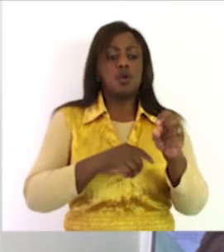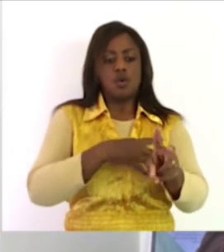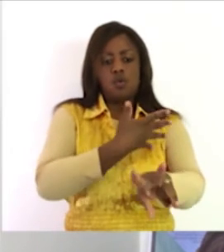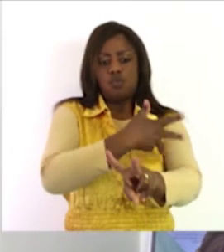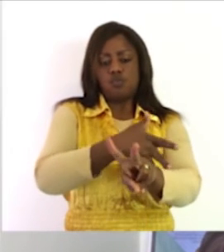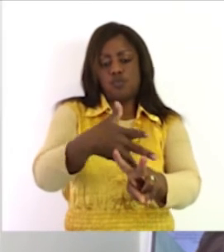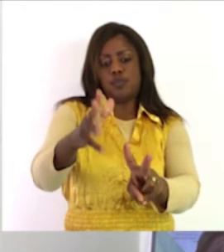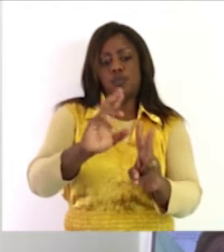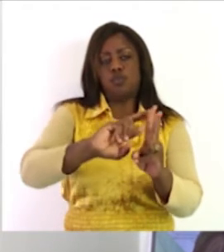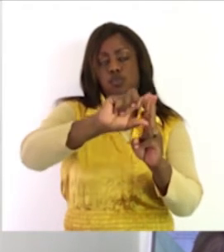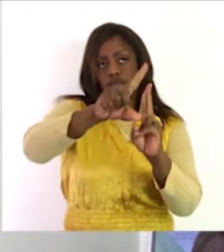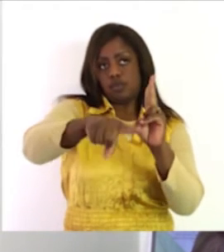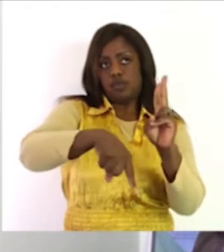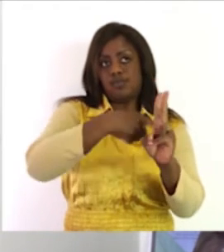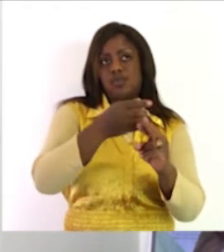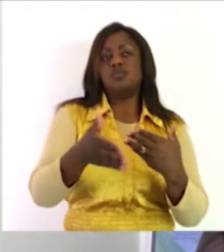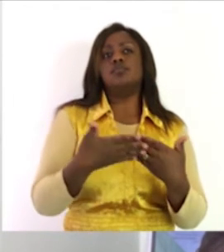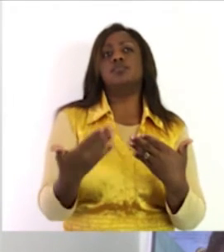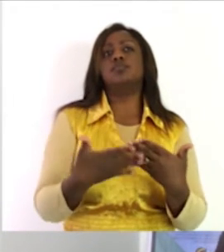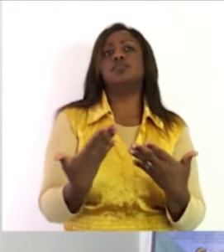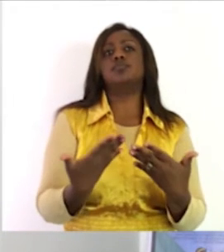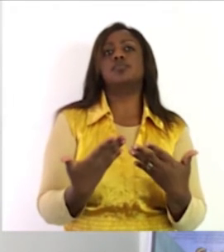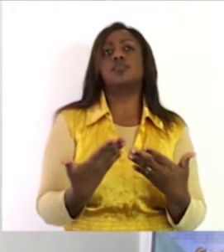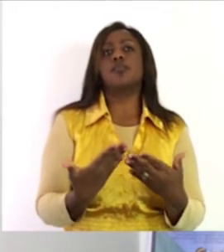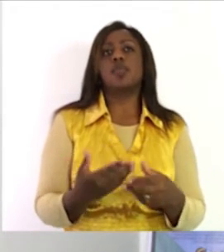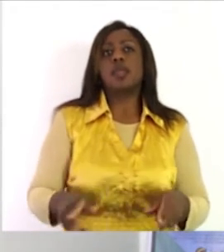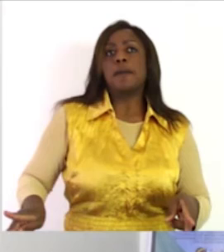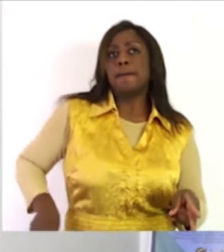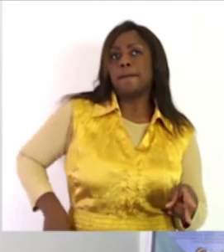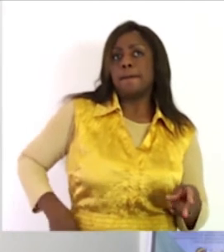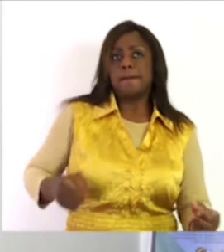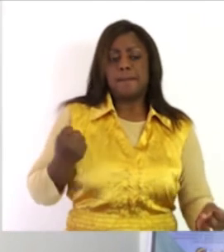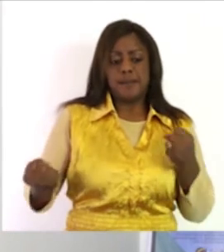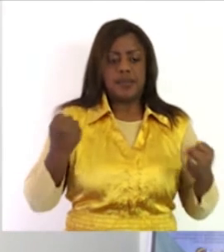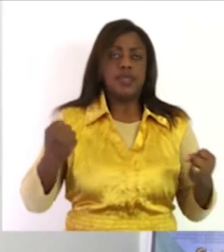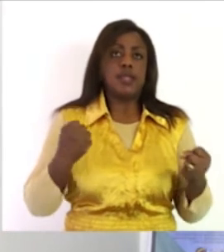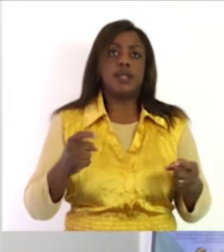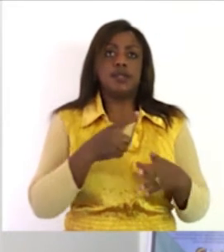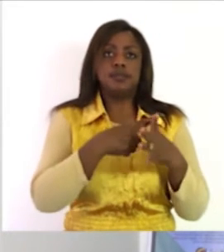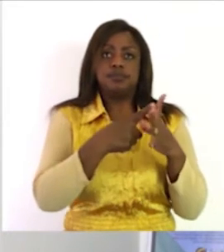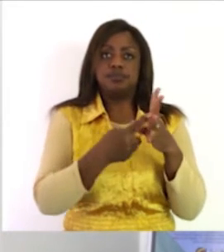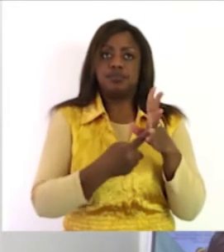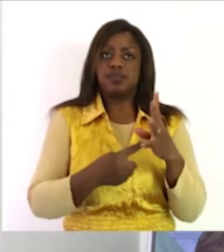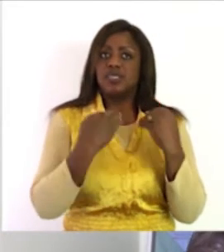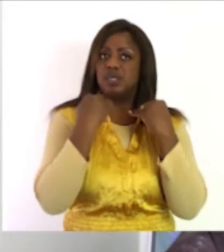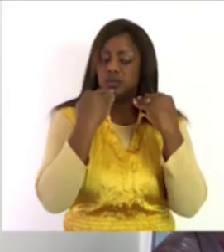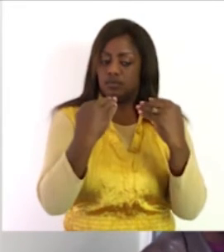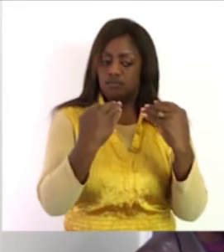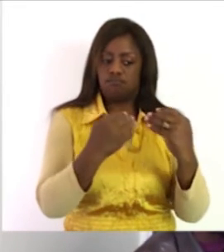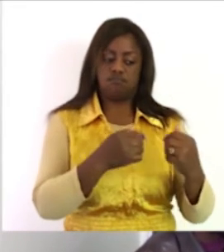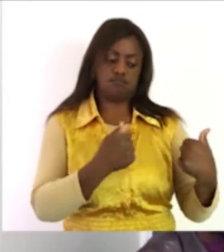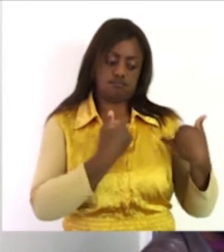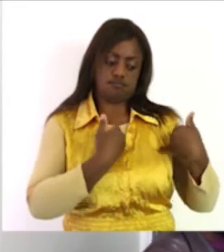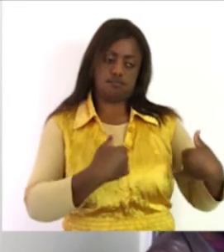loss. Now, as you can see, these are the benefits of exercise here on the board. And the most important thing